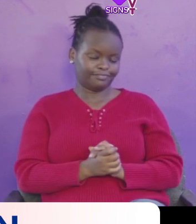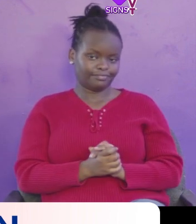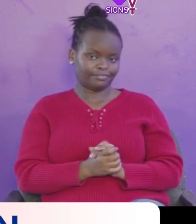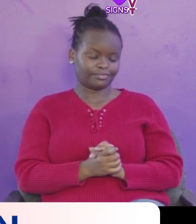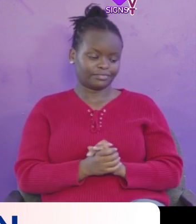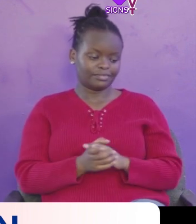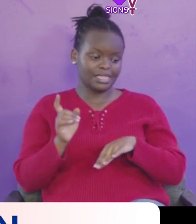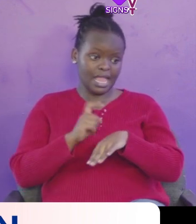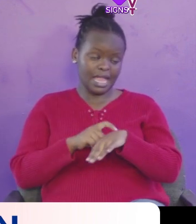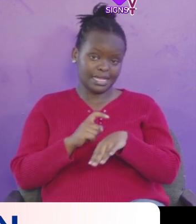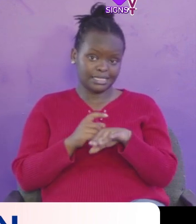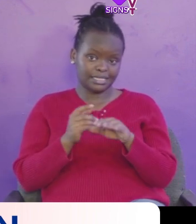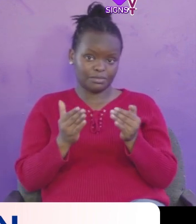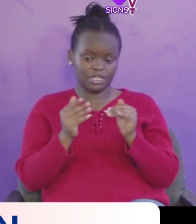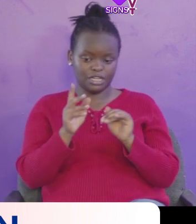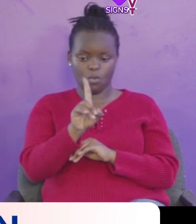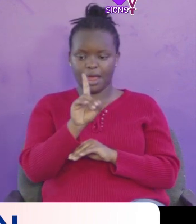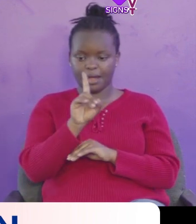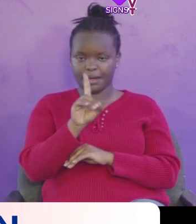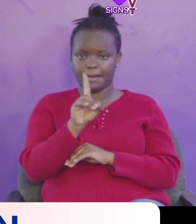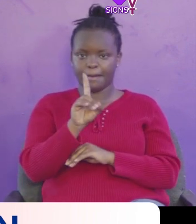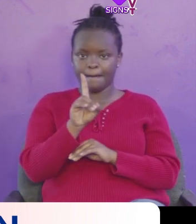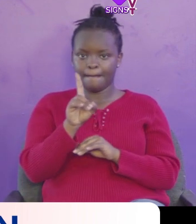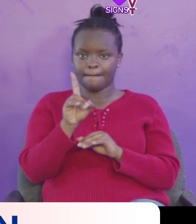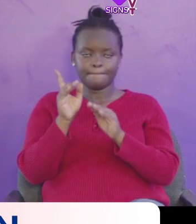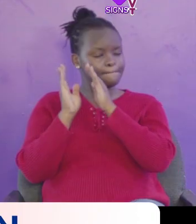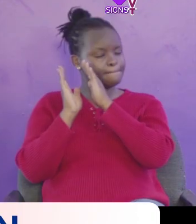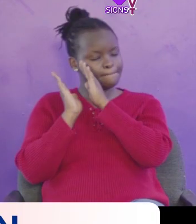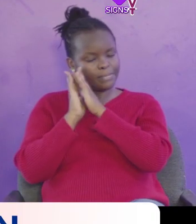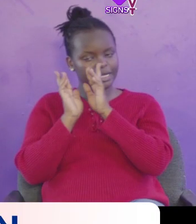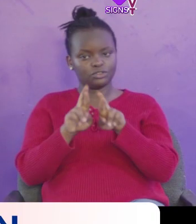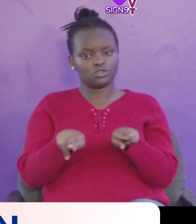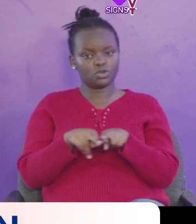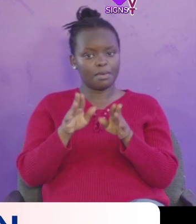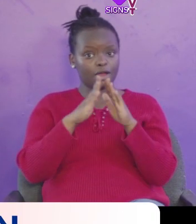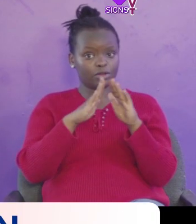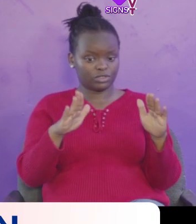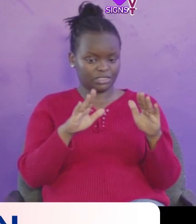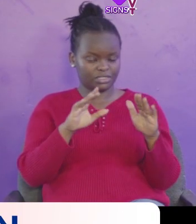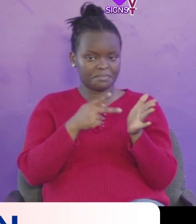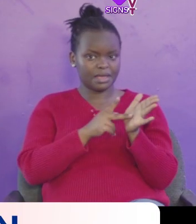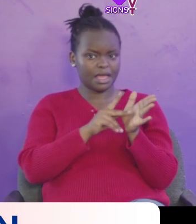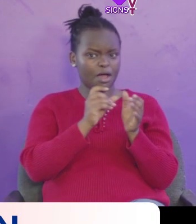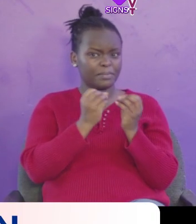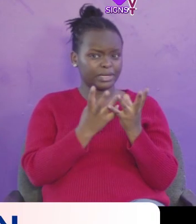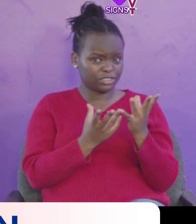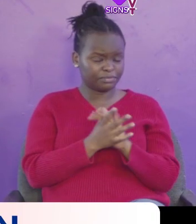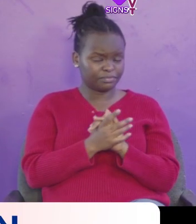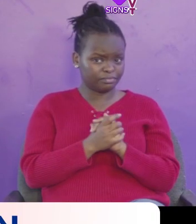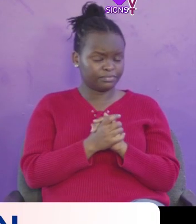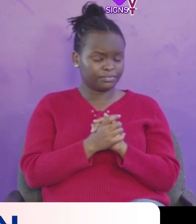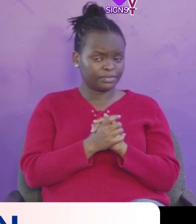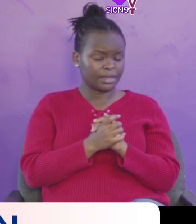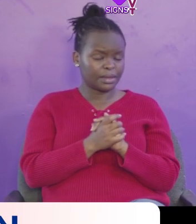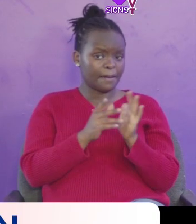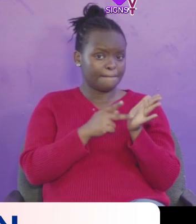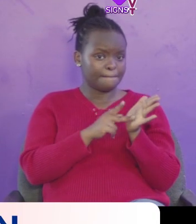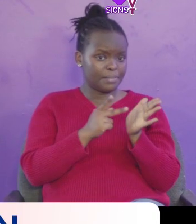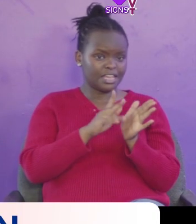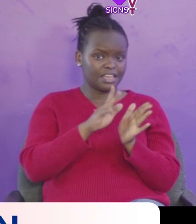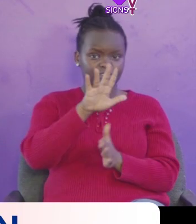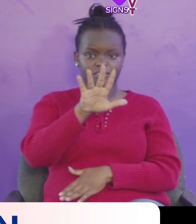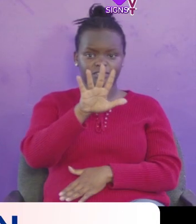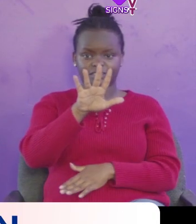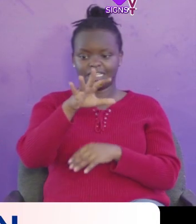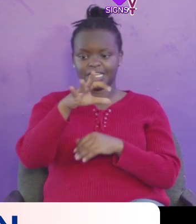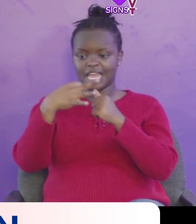When you need a 1-bedroom house. Yeah. Do you know how much you should pay? You pay